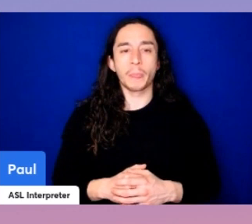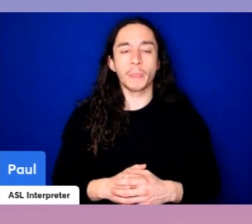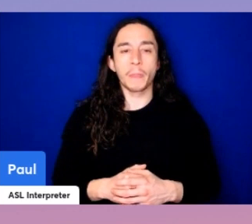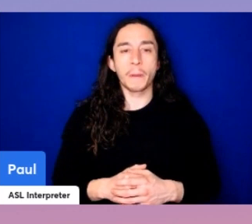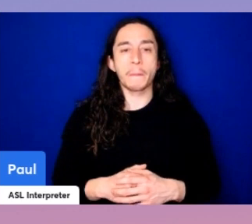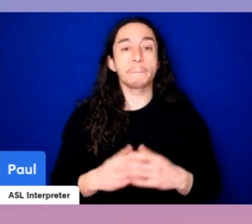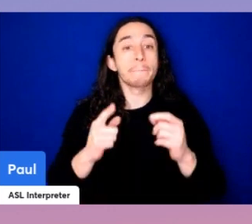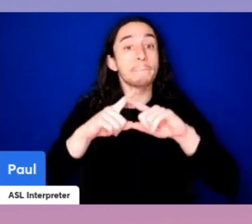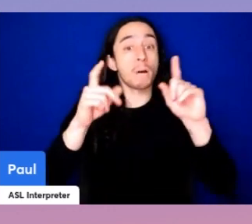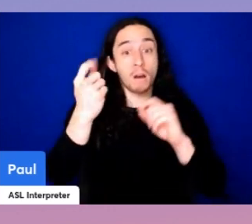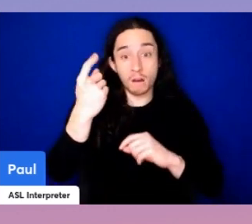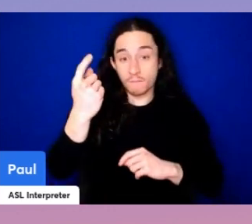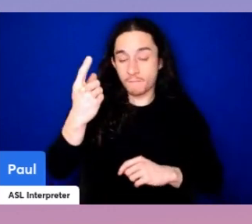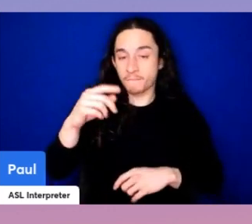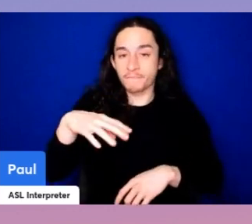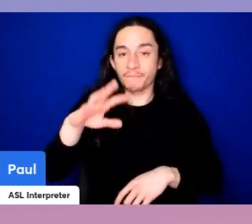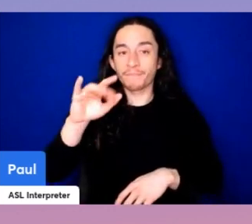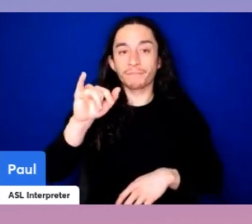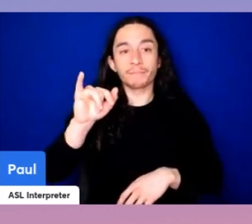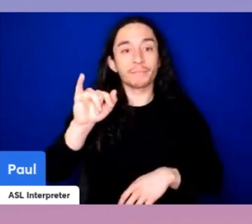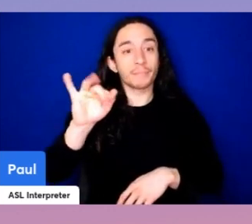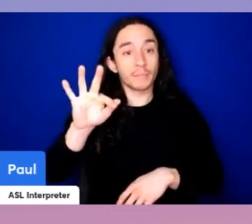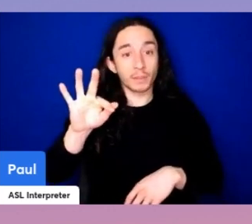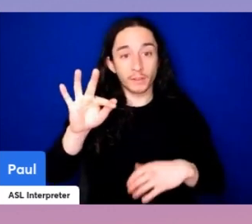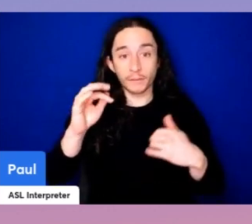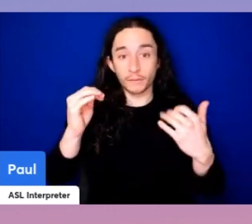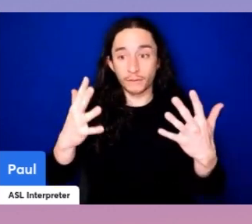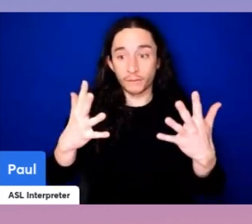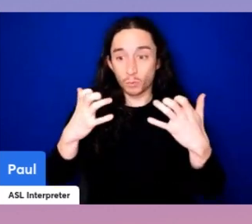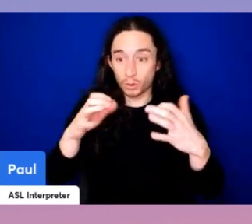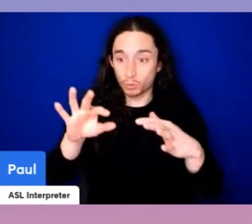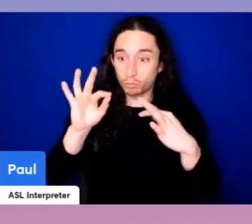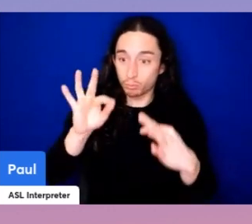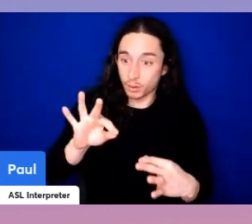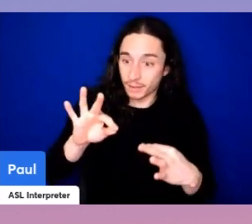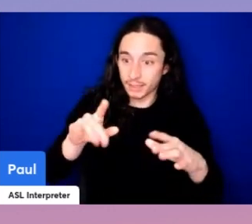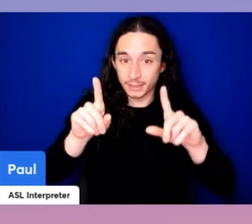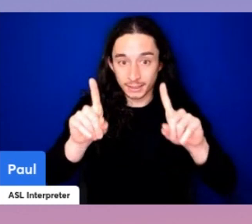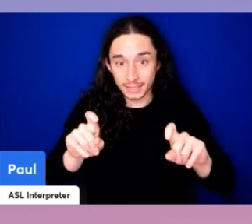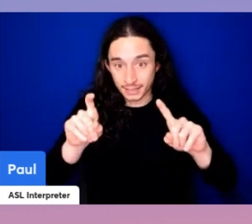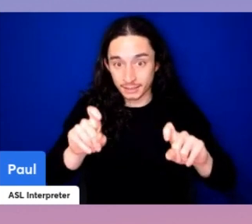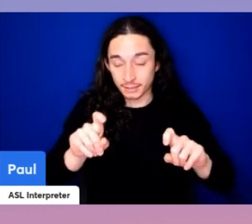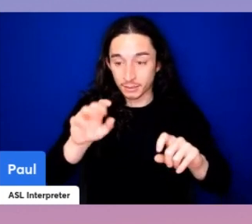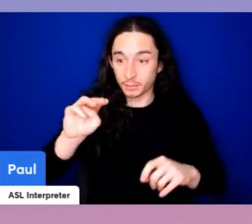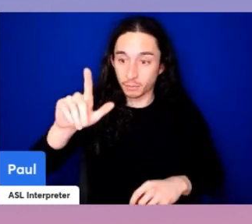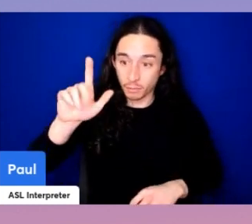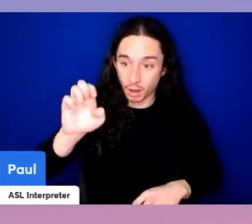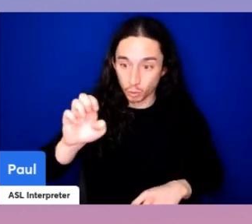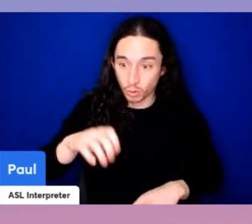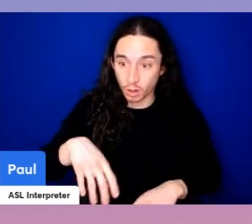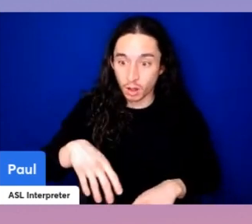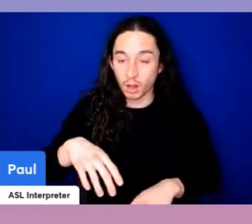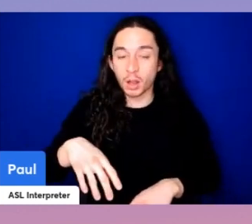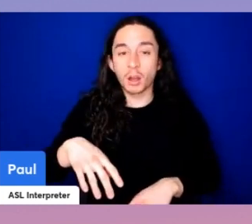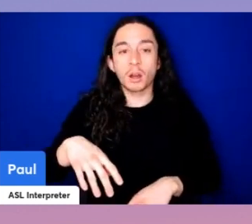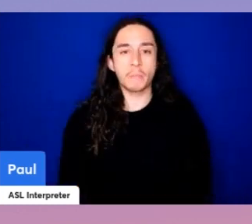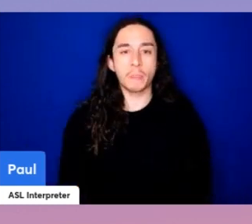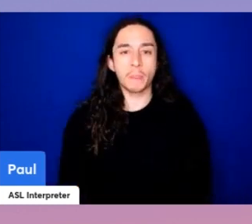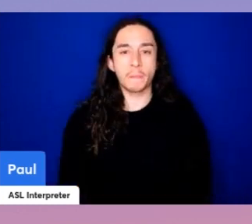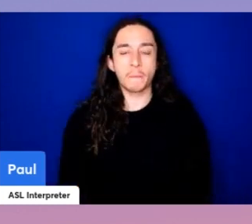But if you want to privately test the modules, yeah, you can use HashiCorp Cloud